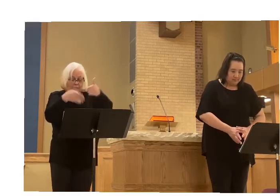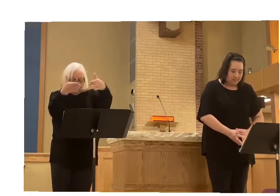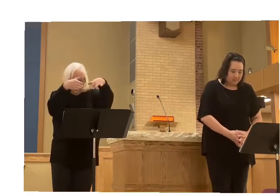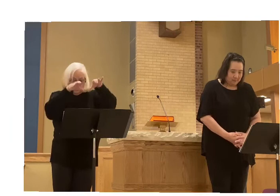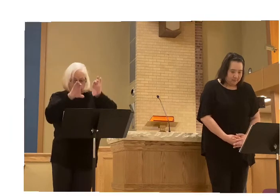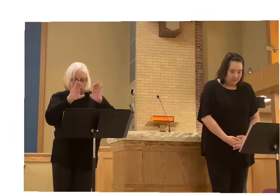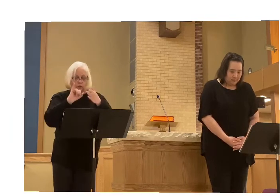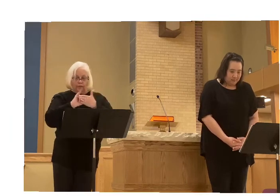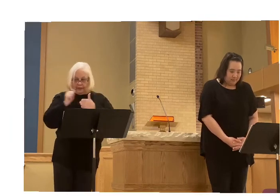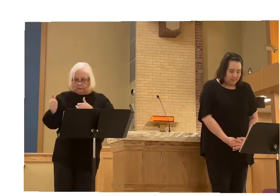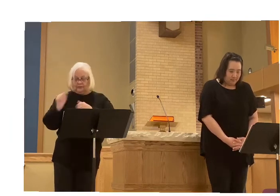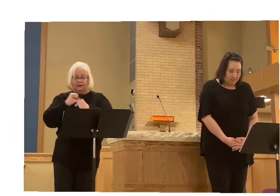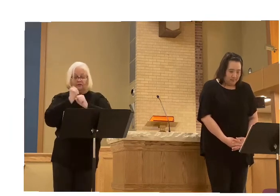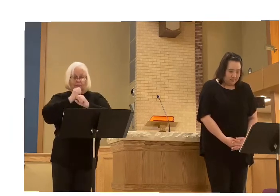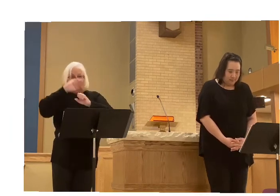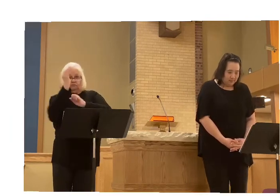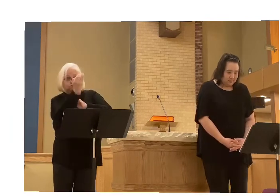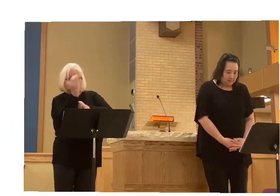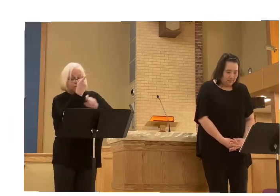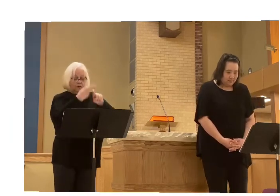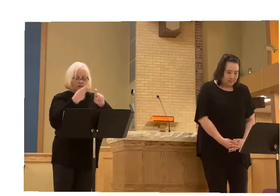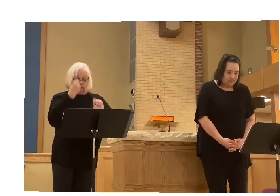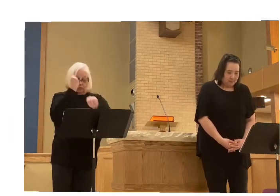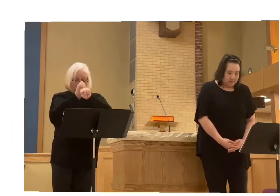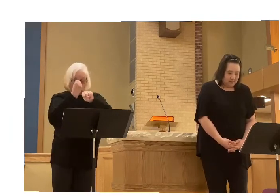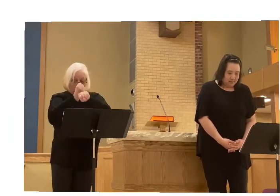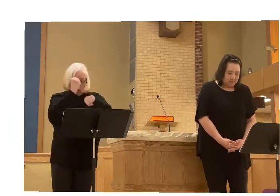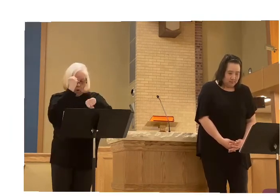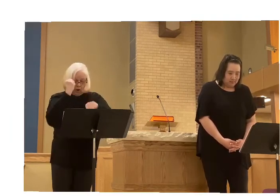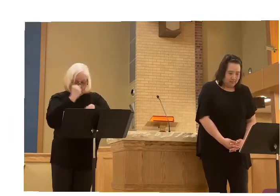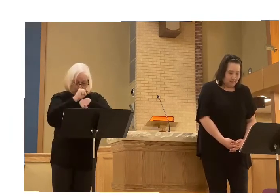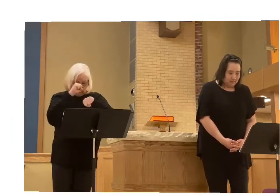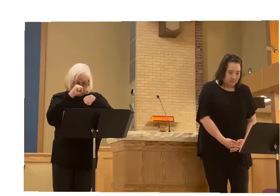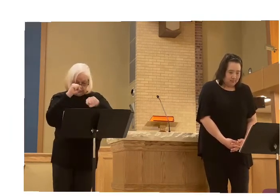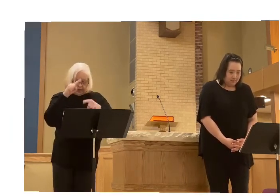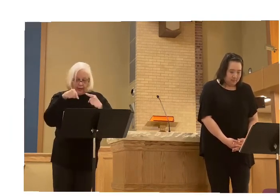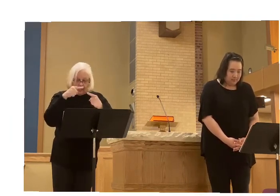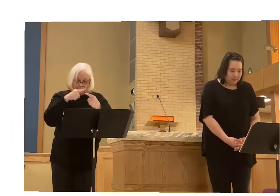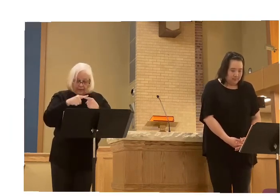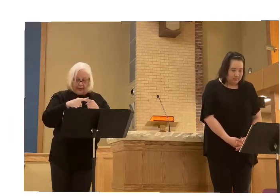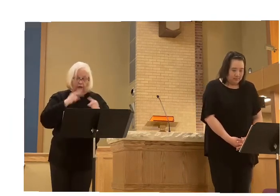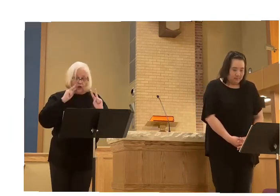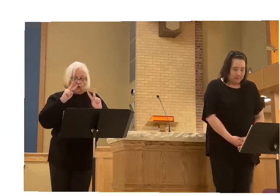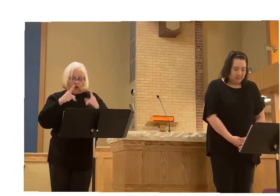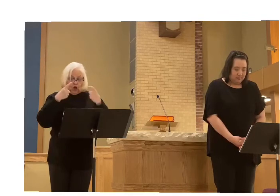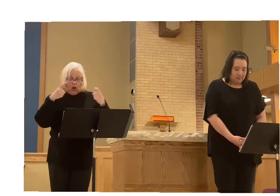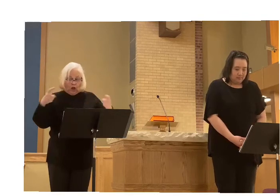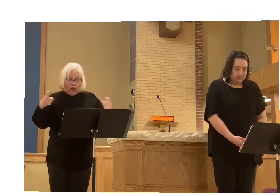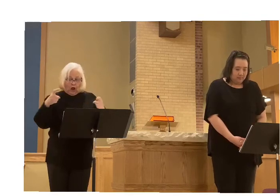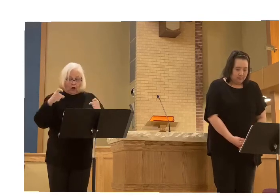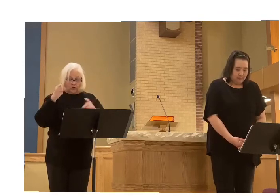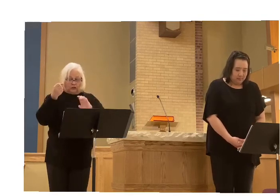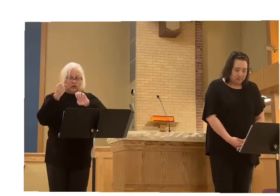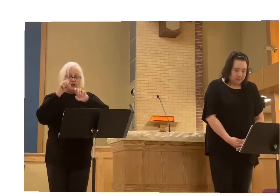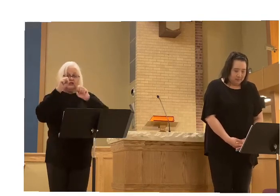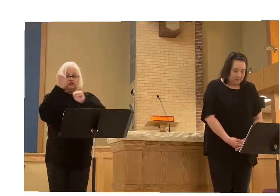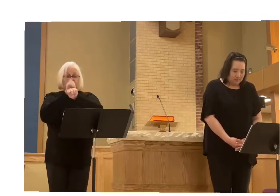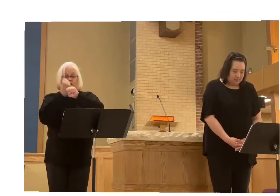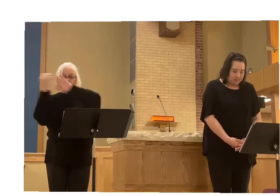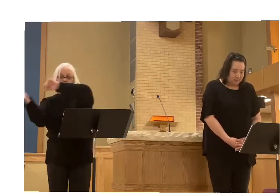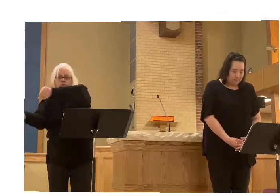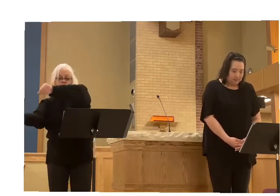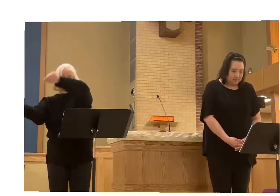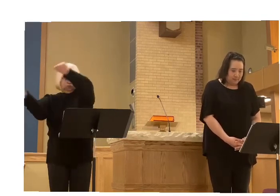he had hewn out of rock. Then he rolled a large stone against the entrance of the tomb and departed.